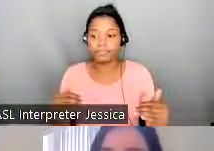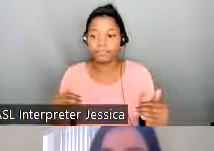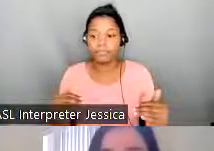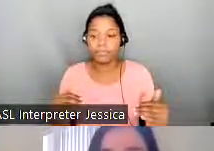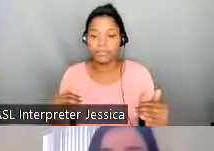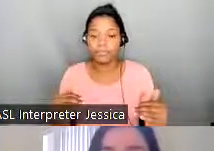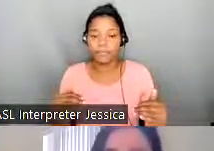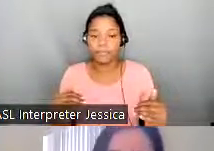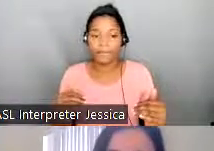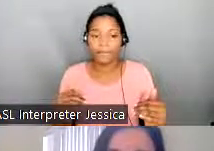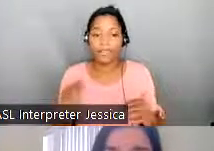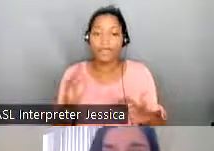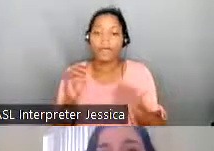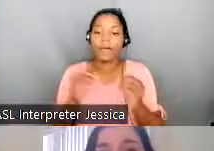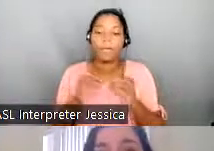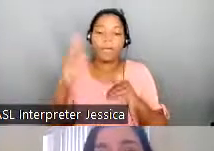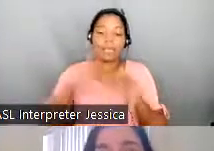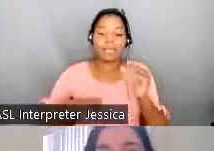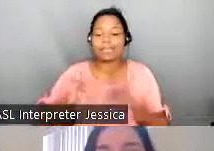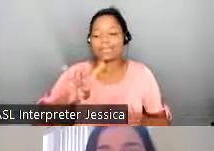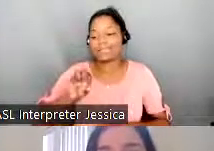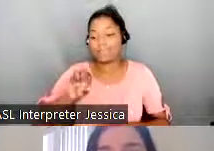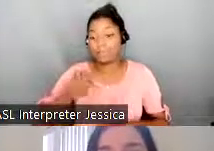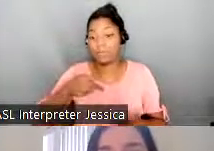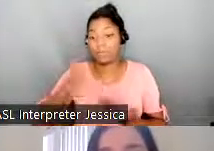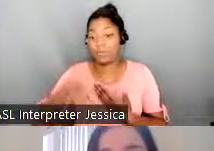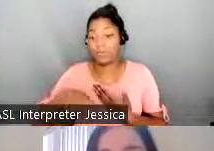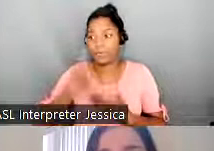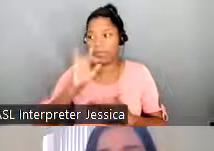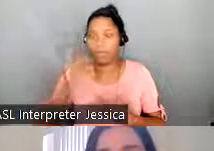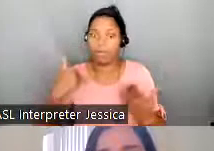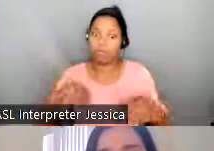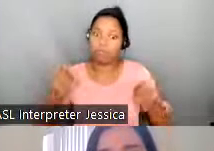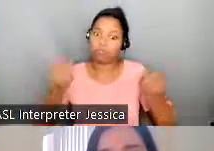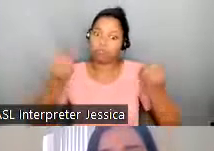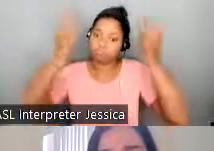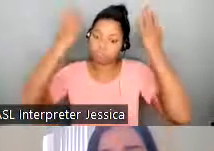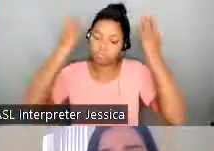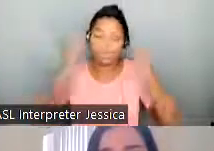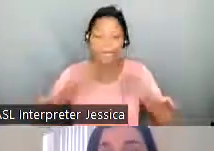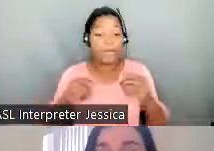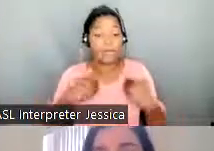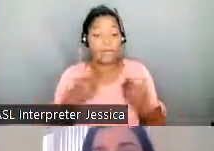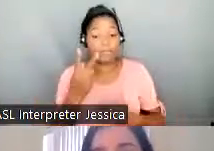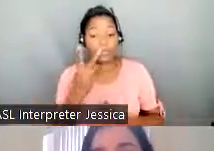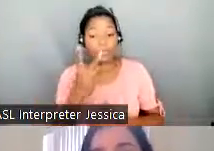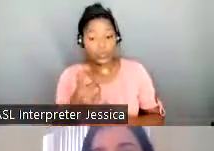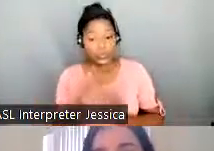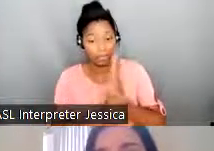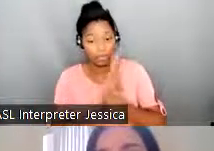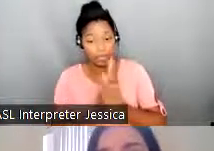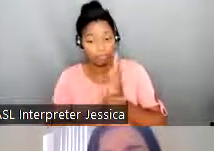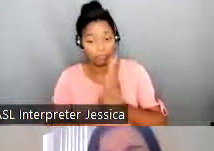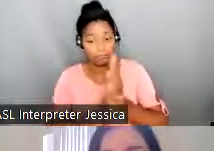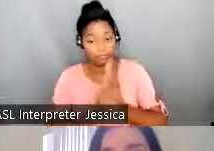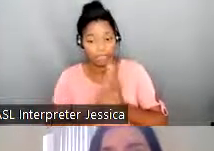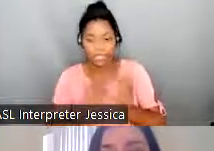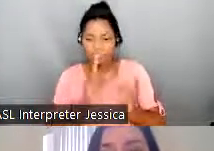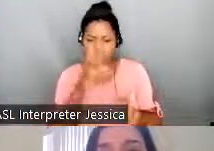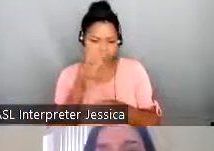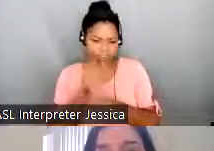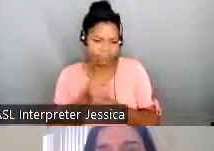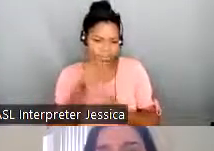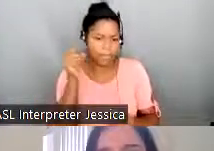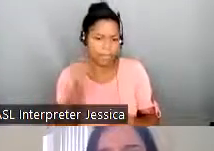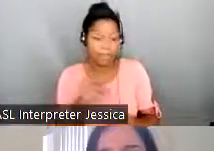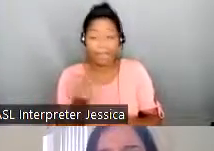off with more than 70 programs feels a little overwhelming, we also have two publications that provide an overview of 11 aging